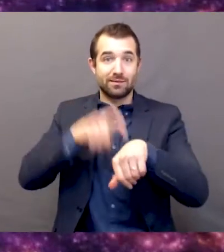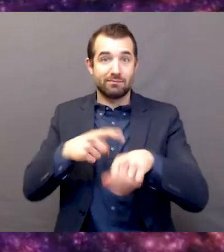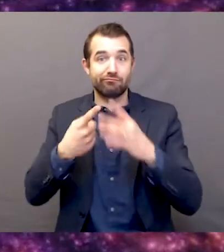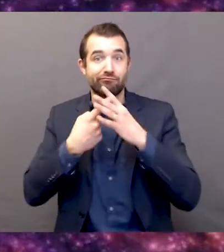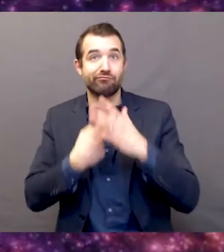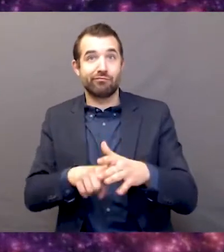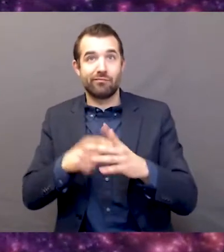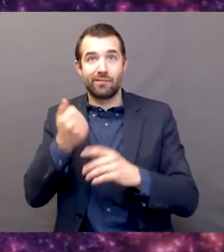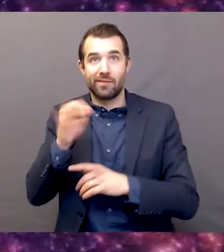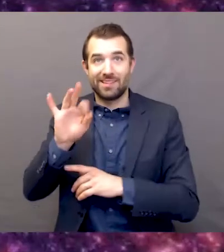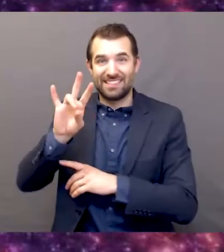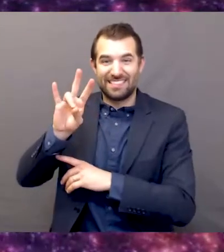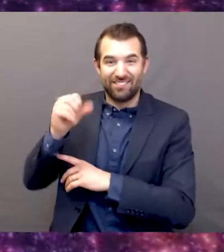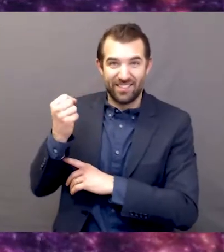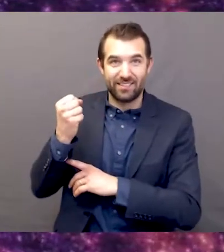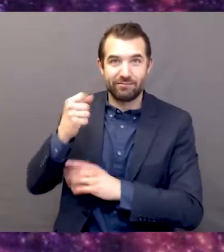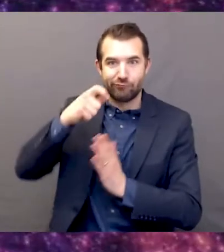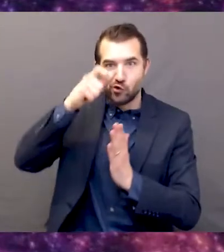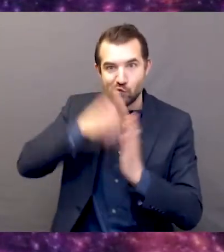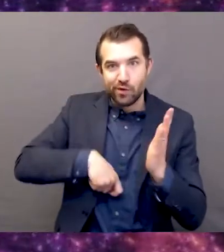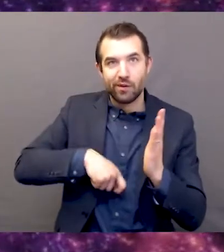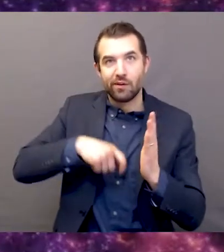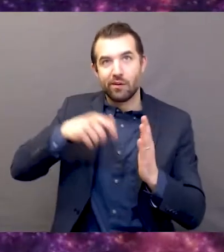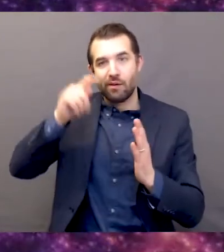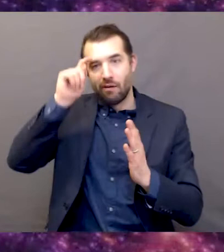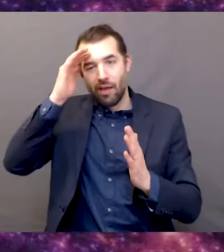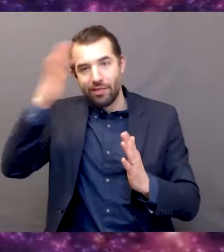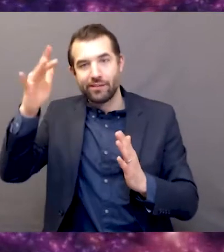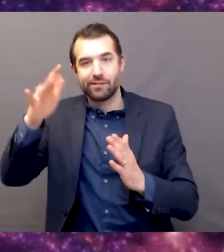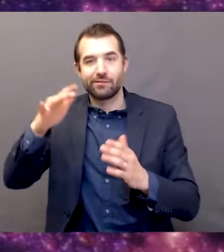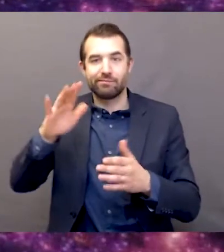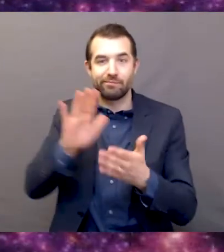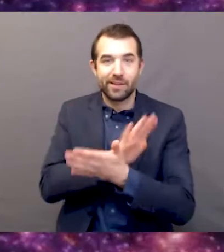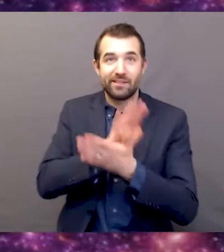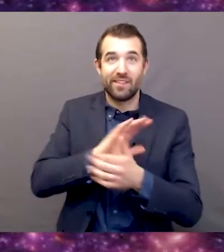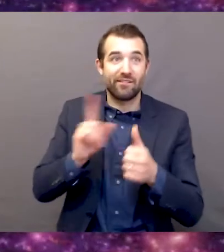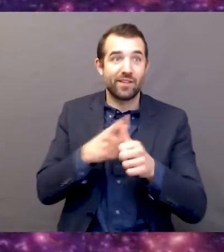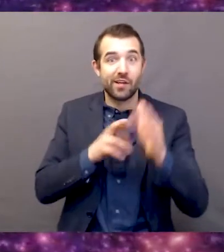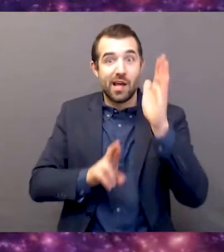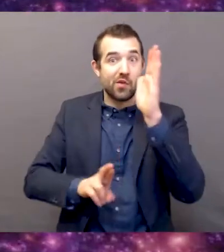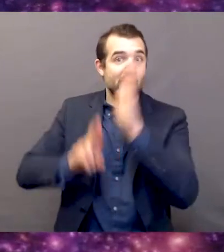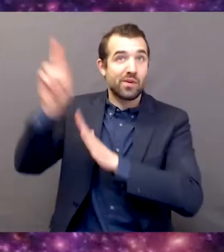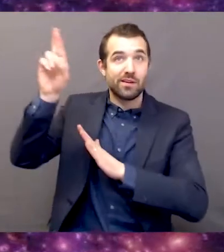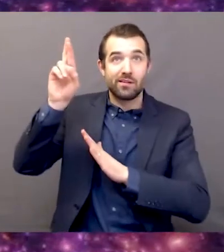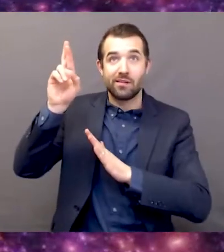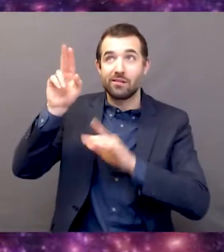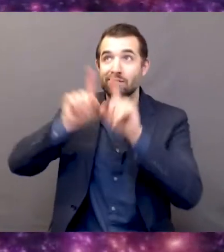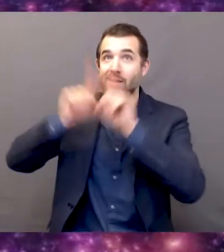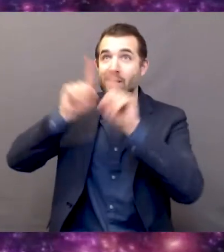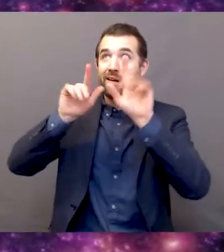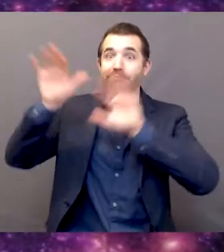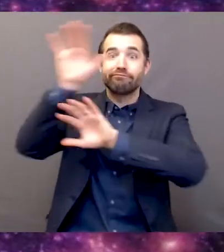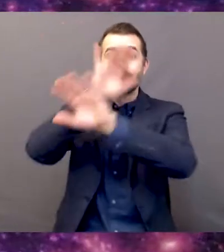in 1970, Uhuru, the first mission devoted to X-ray astronomy, was launched. It gave us the first deep look at the sky in a new